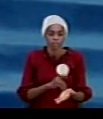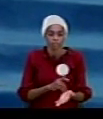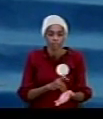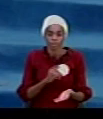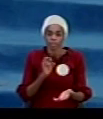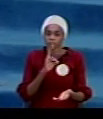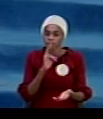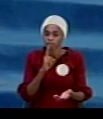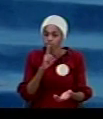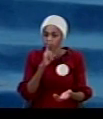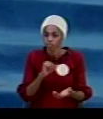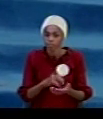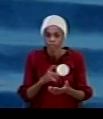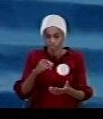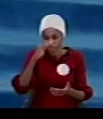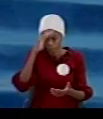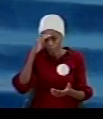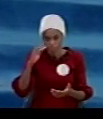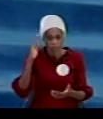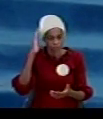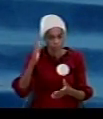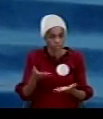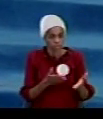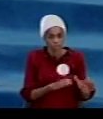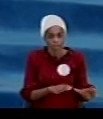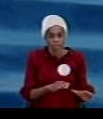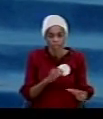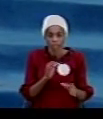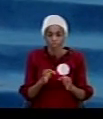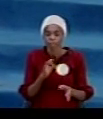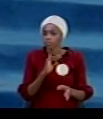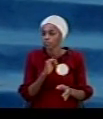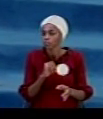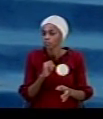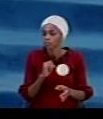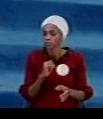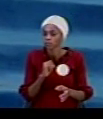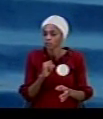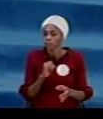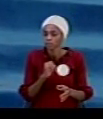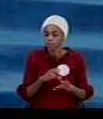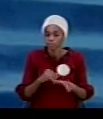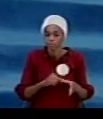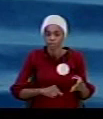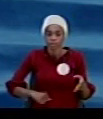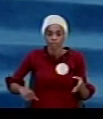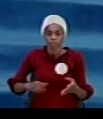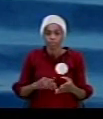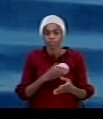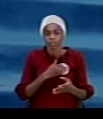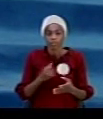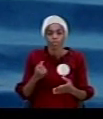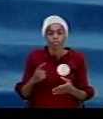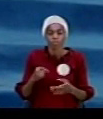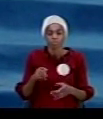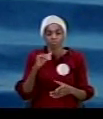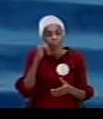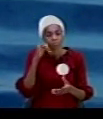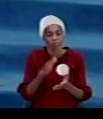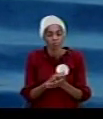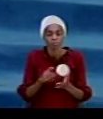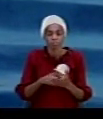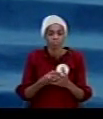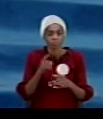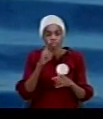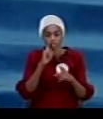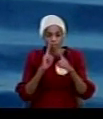this man will not die if you do the operation? They said they cannot see. Then she started crying. I called on God. I said, I will not die. I